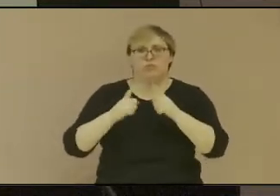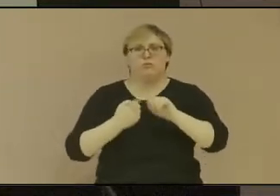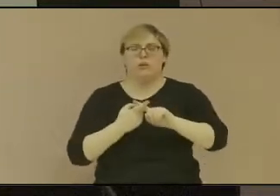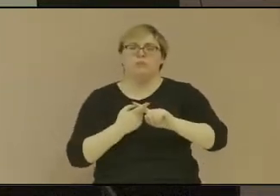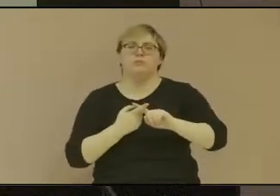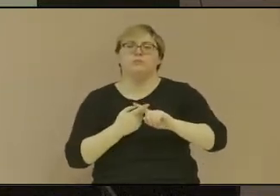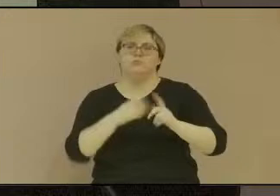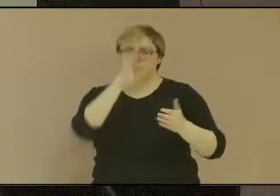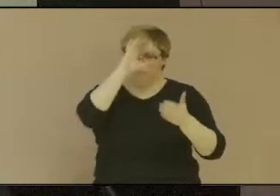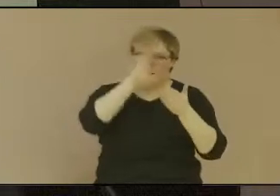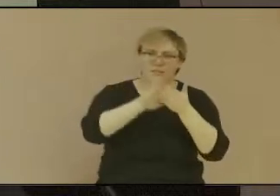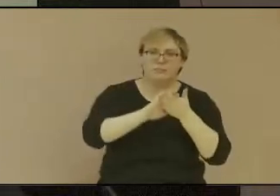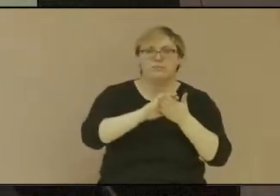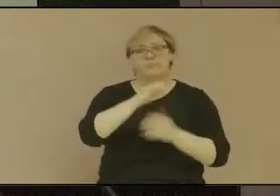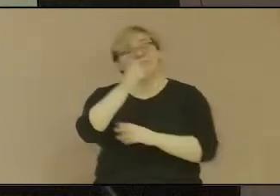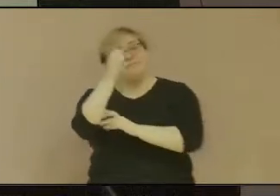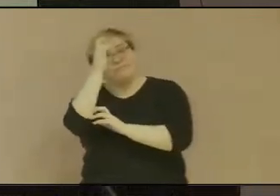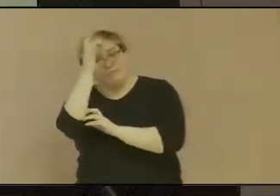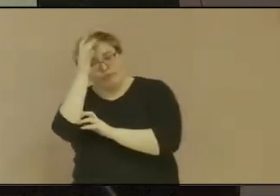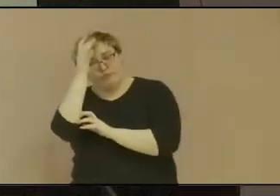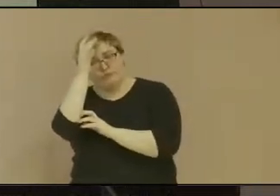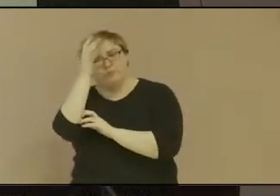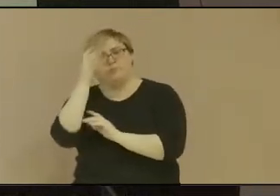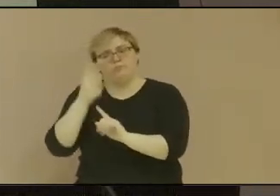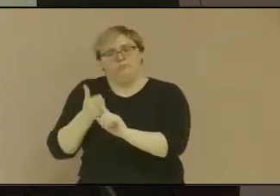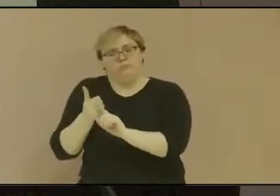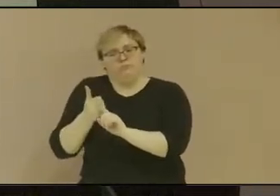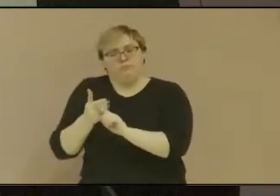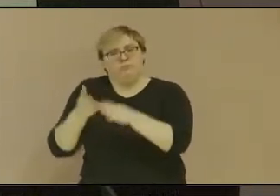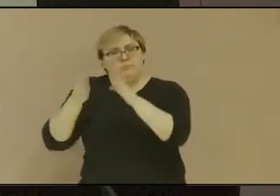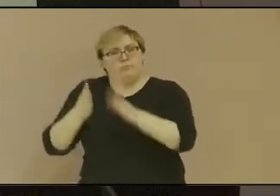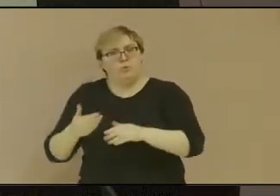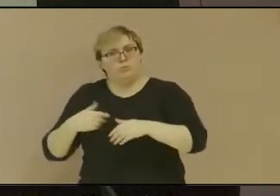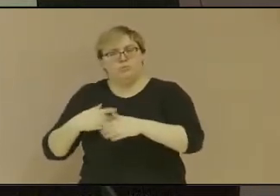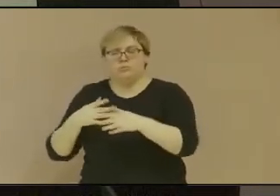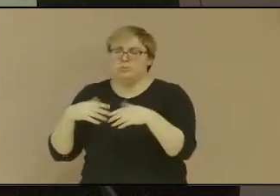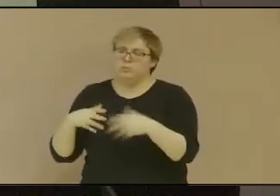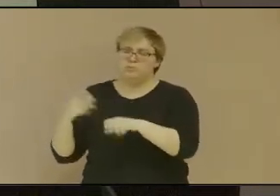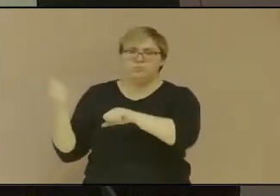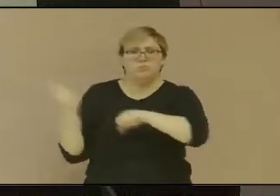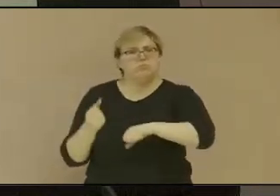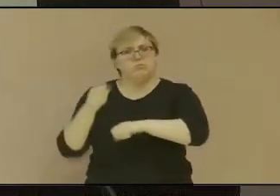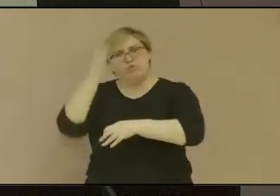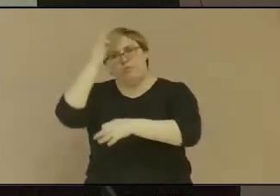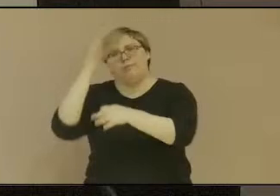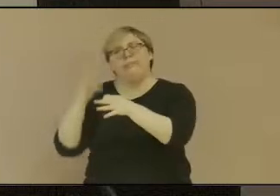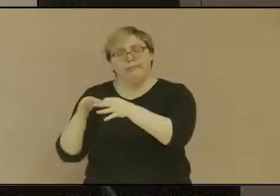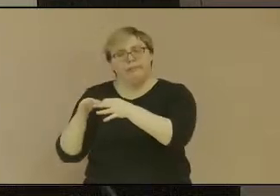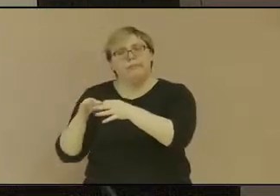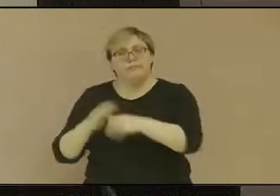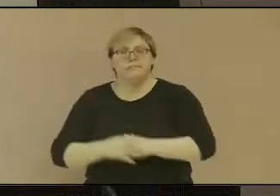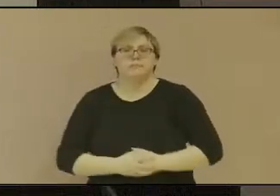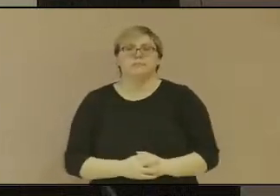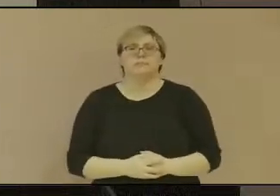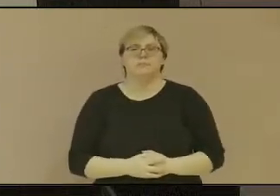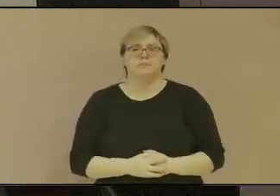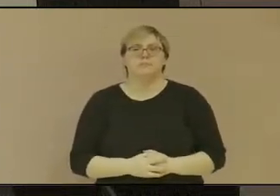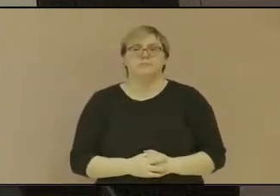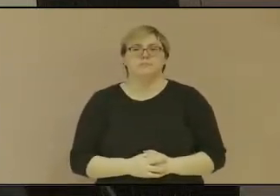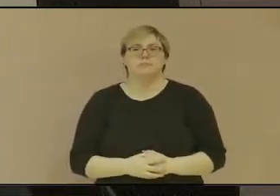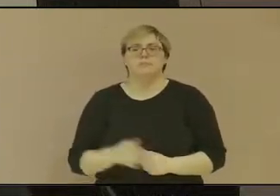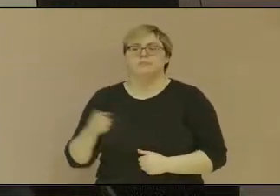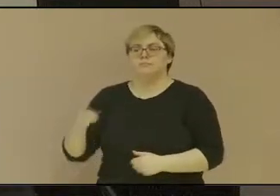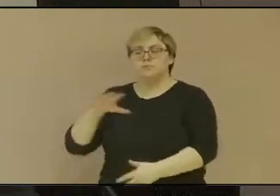father, and a person of deep faith. As a founding member of Shaar